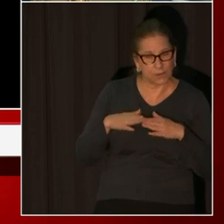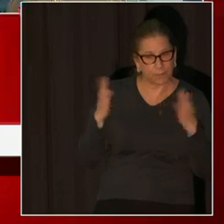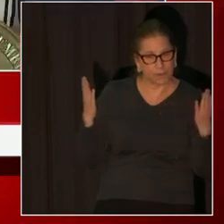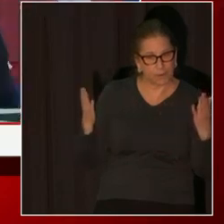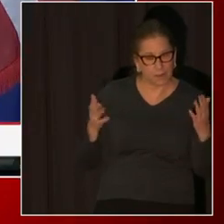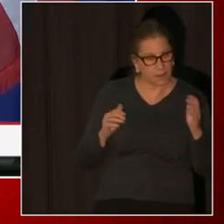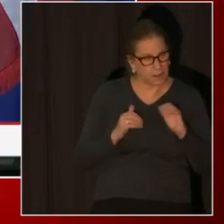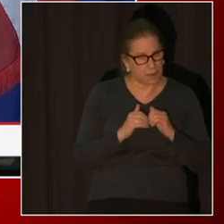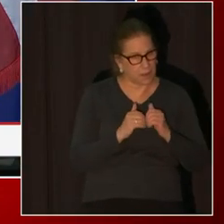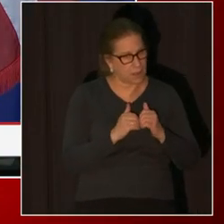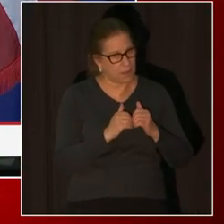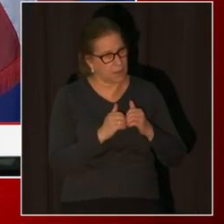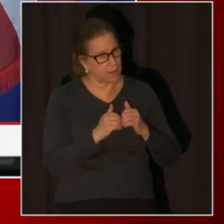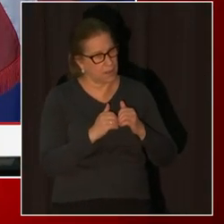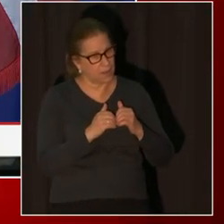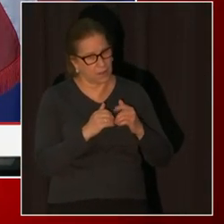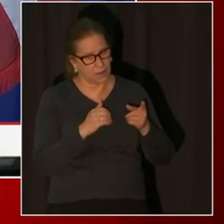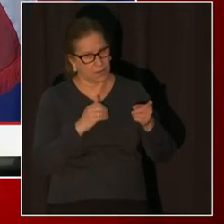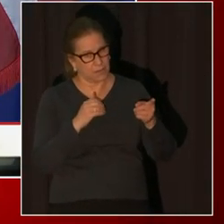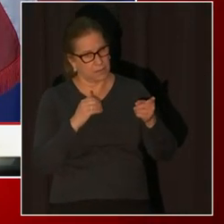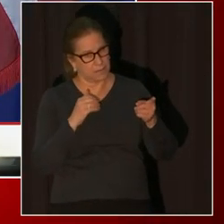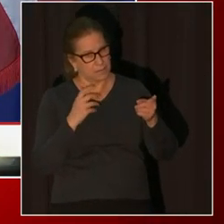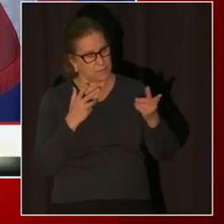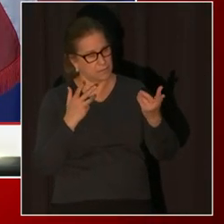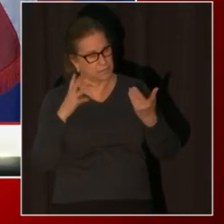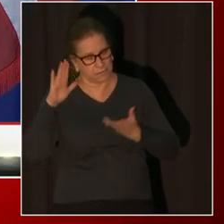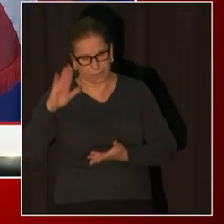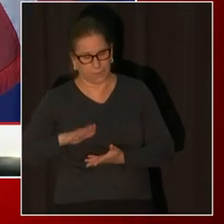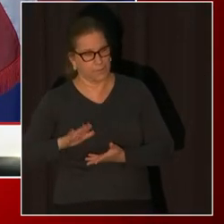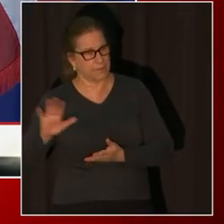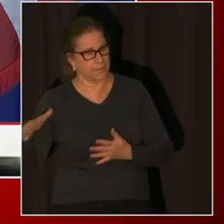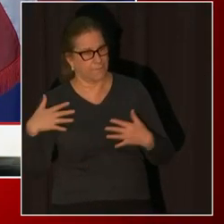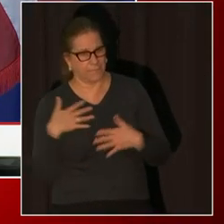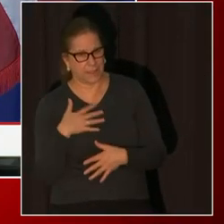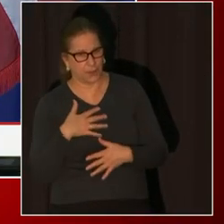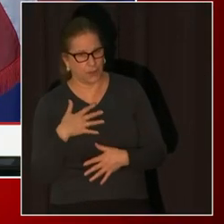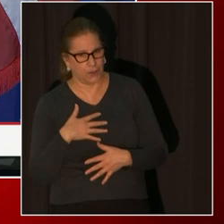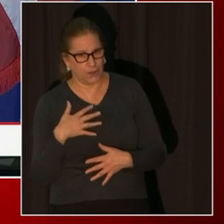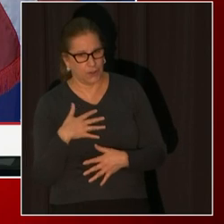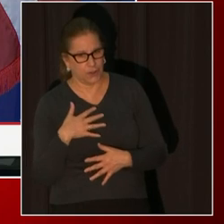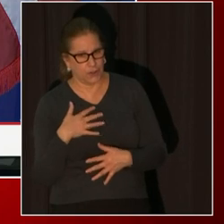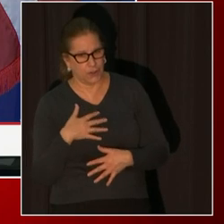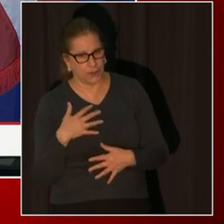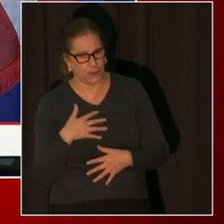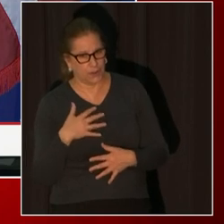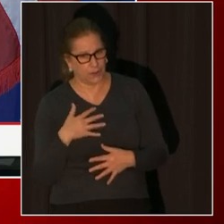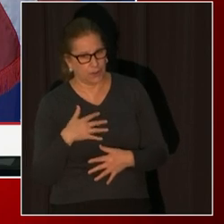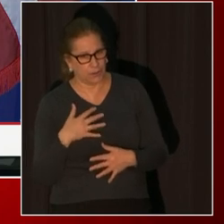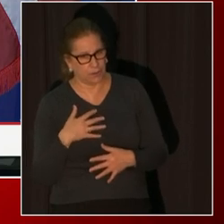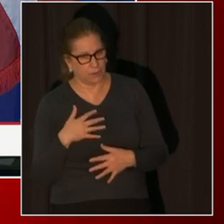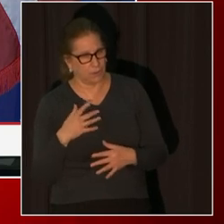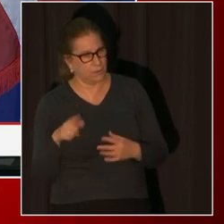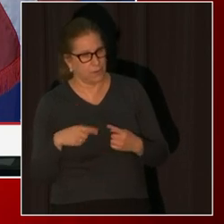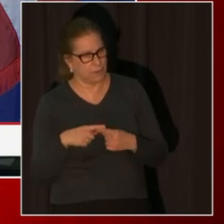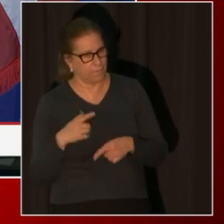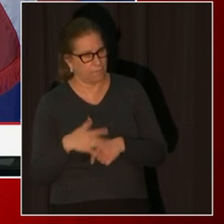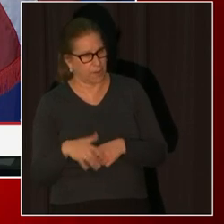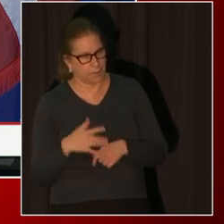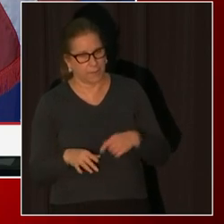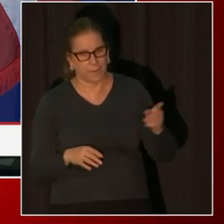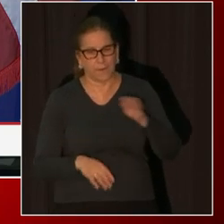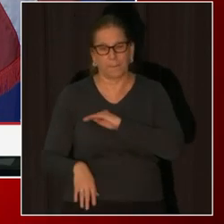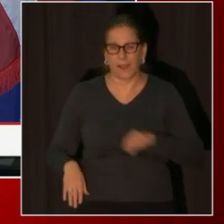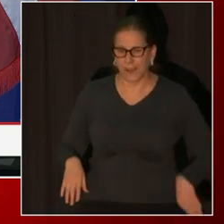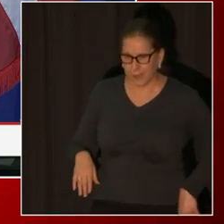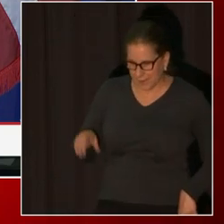that? And I'm unsure which seats, when Rashad mentioned a few seats, when those will be available. Sure. So let me start by saying we